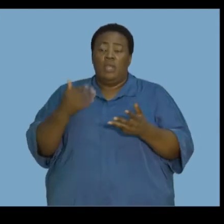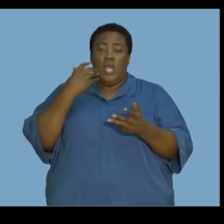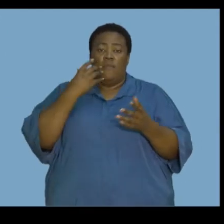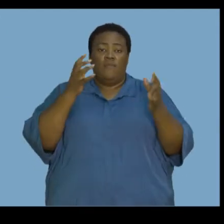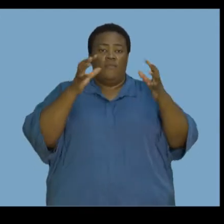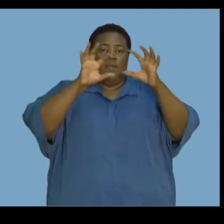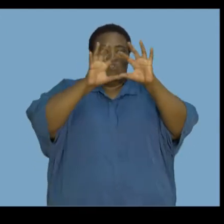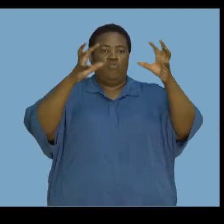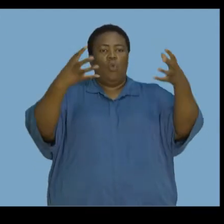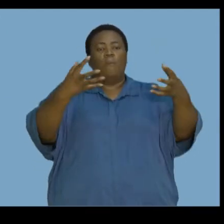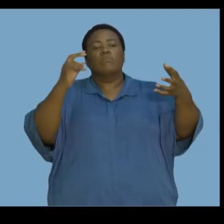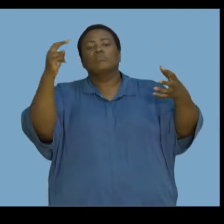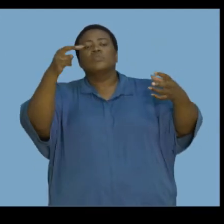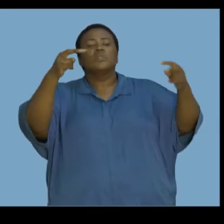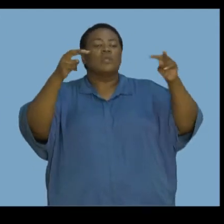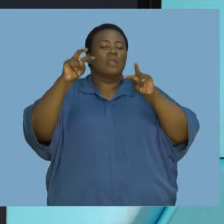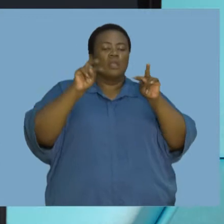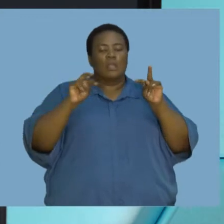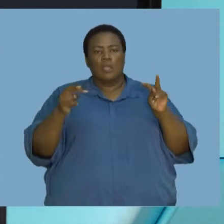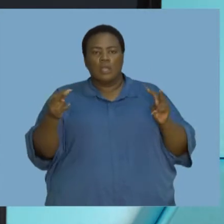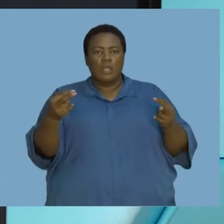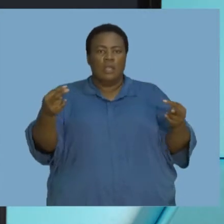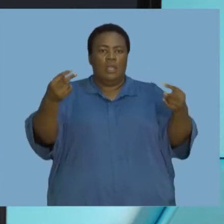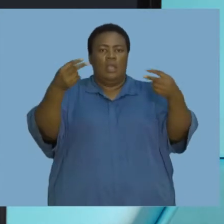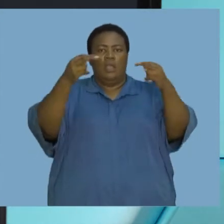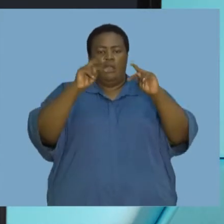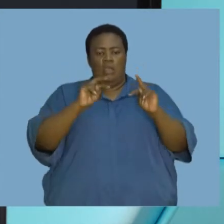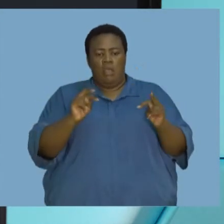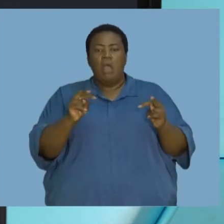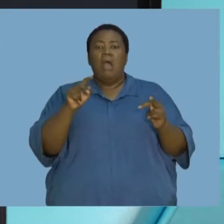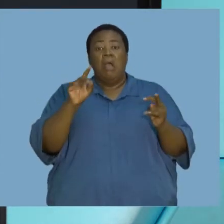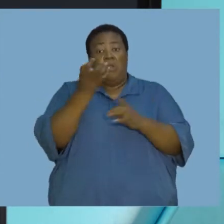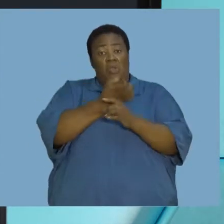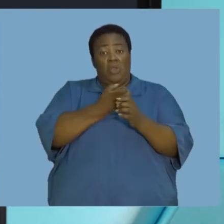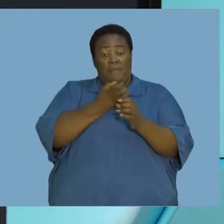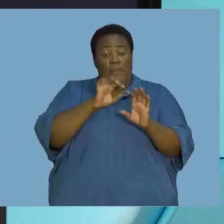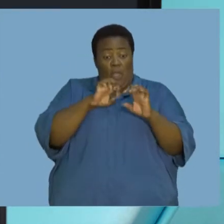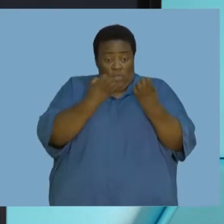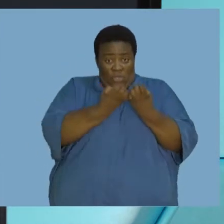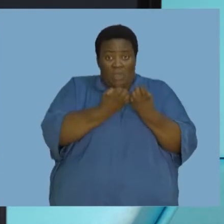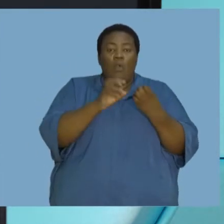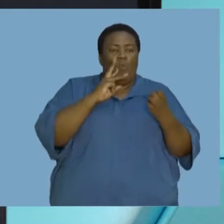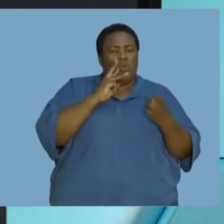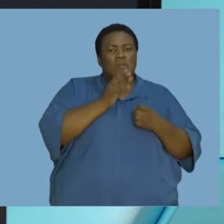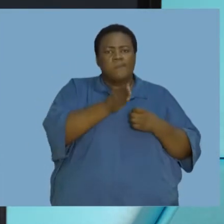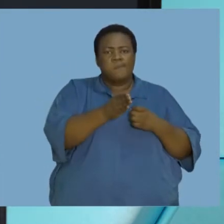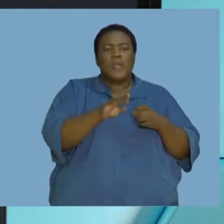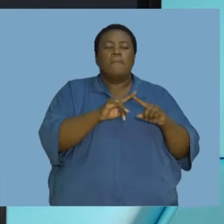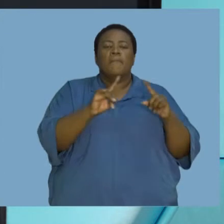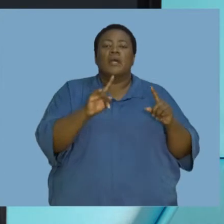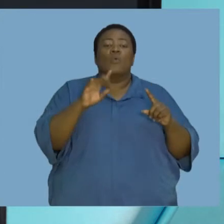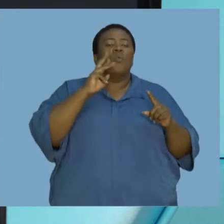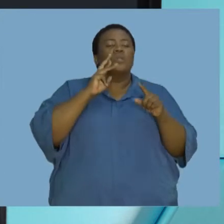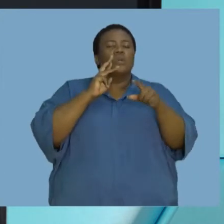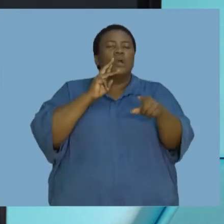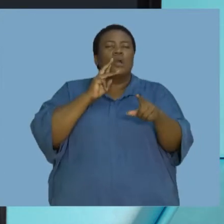look at the globe, and you would see that predominantly most of the Earth is covered by water. The question is, how much of that water is available